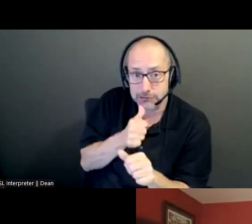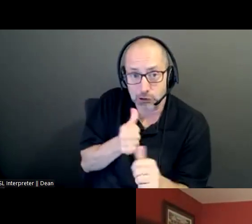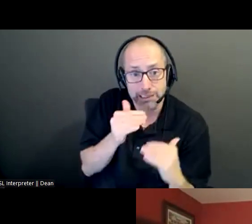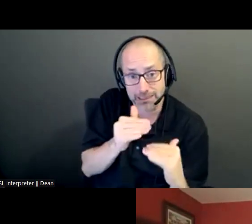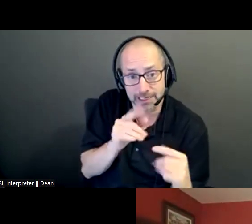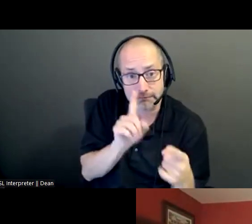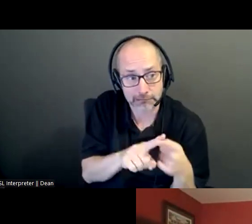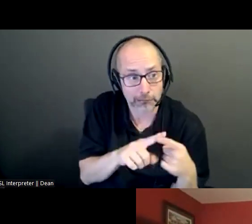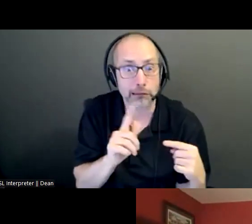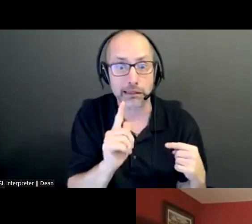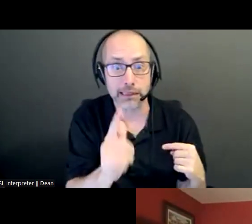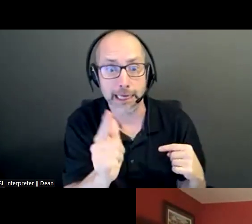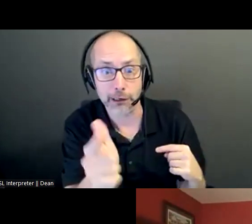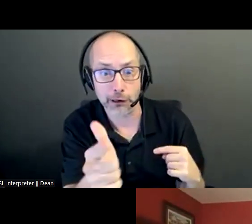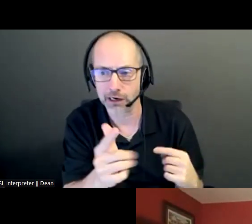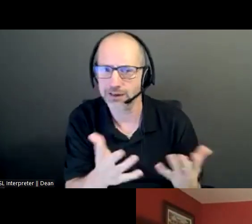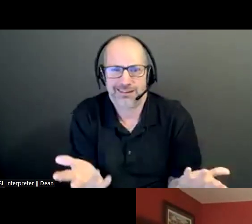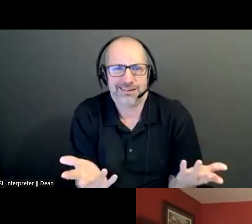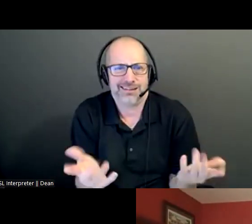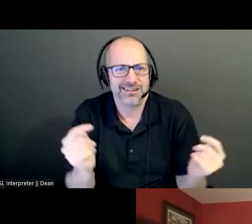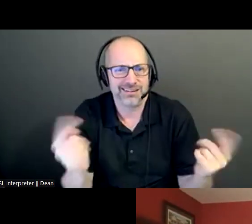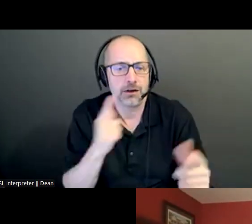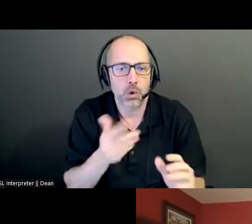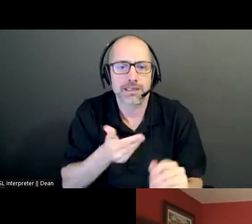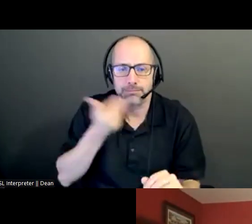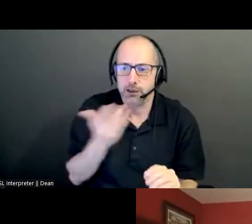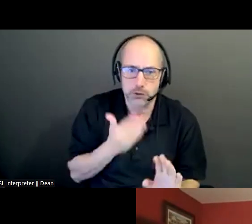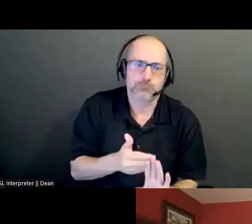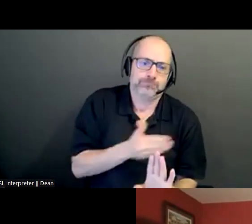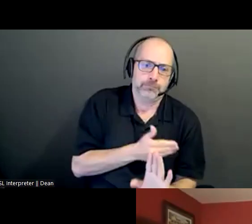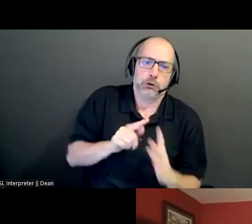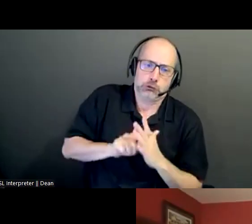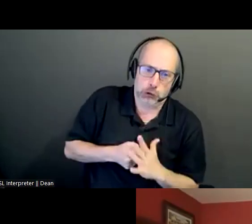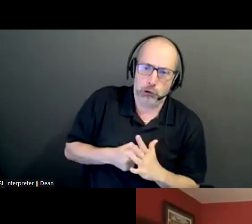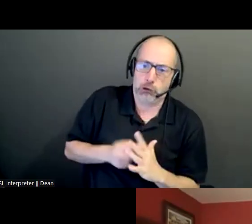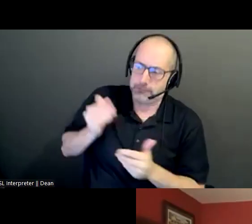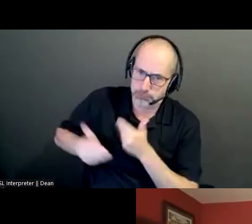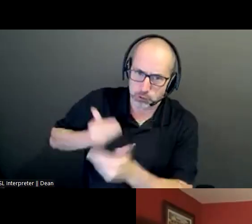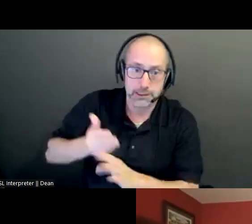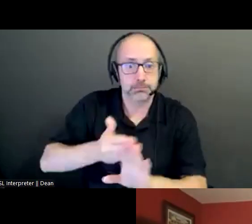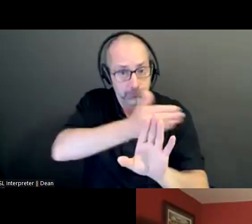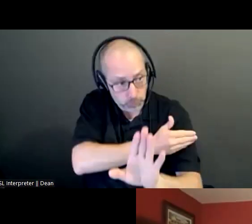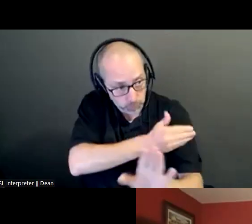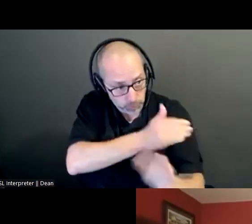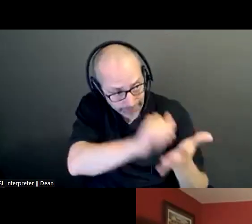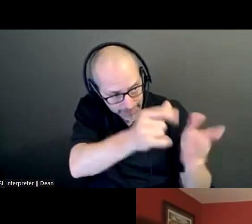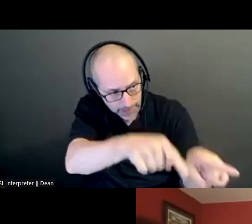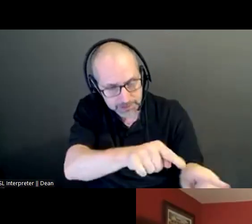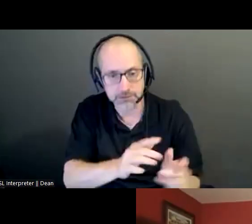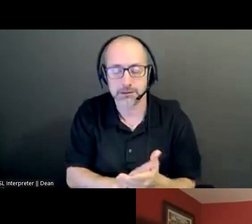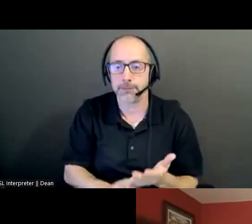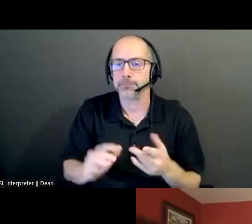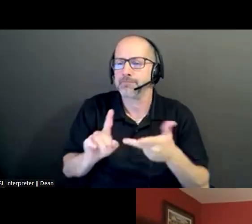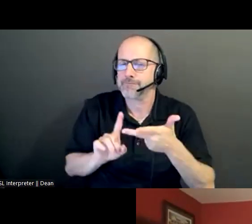something happens, that you can actually get something in place beforehand and anybody can apply. So thank you for emphasizing that. I'm going to ask you one more